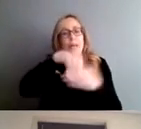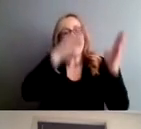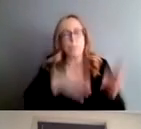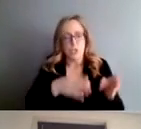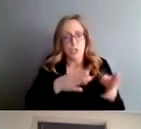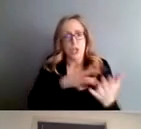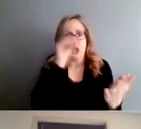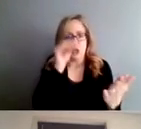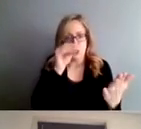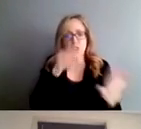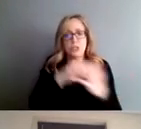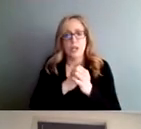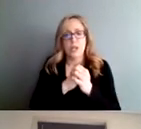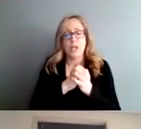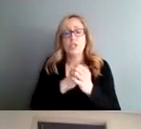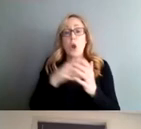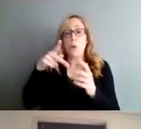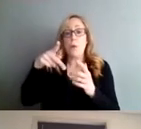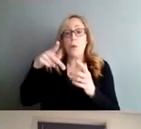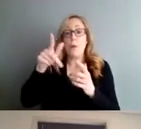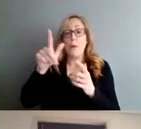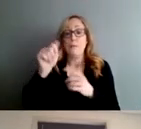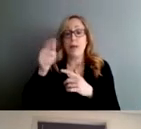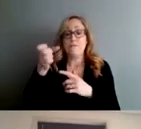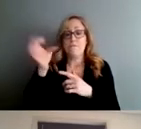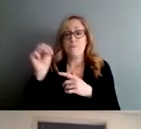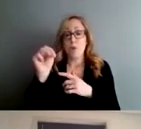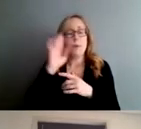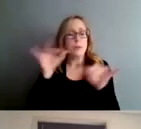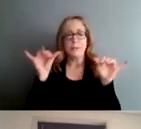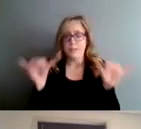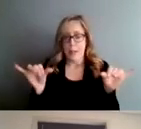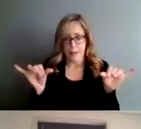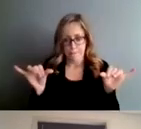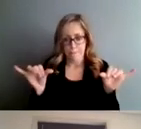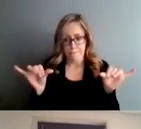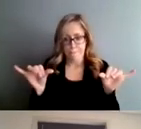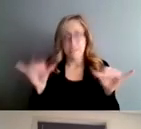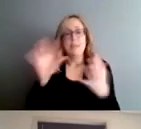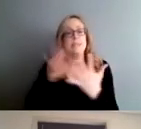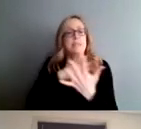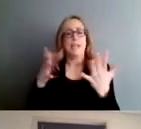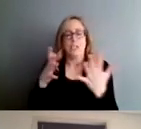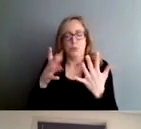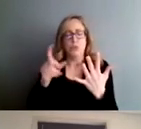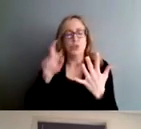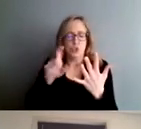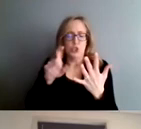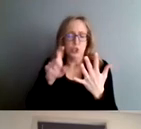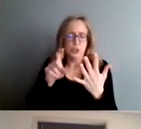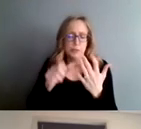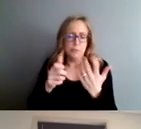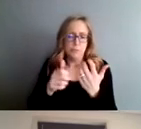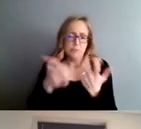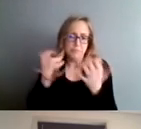that the platforms will stay the same that we'll be utilizing during the school day, and the schedules should, for the most part, remain